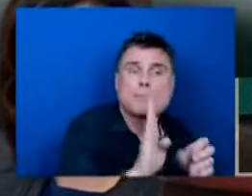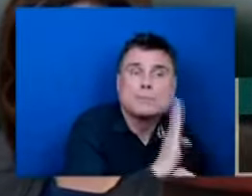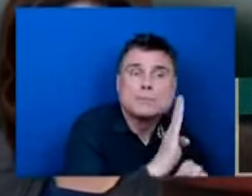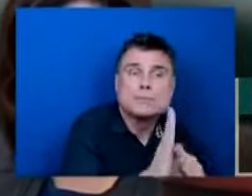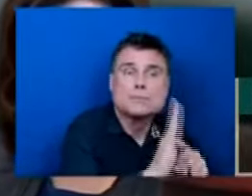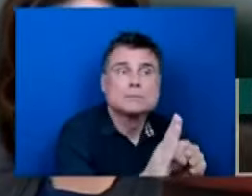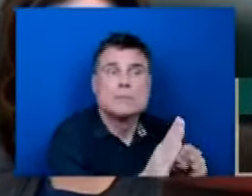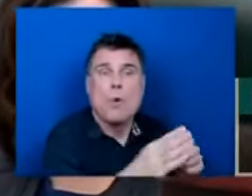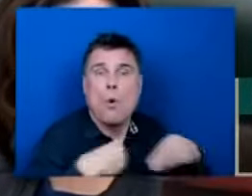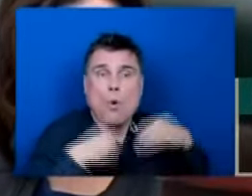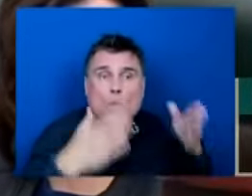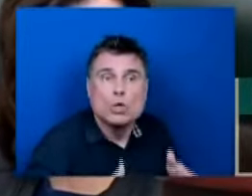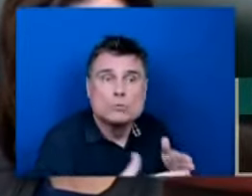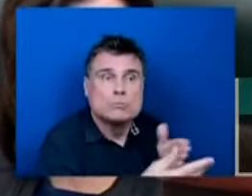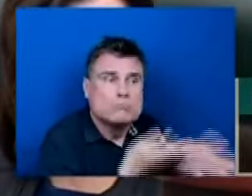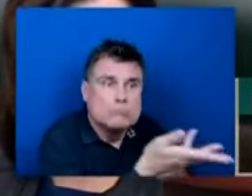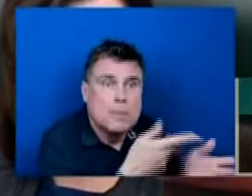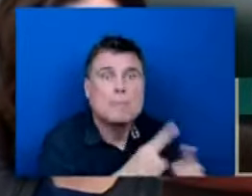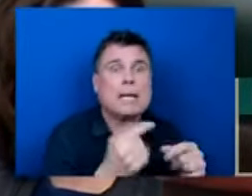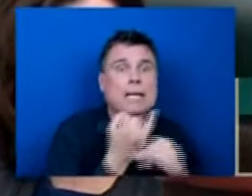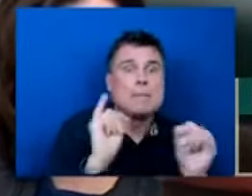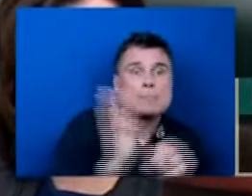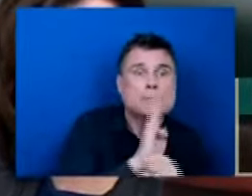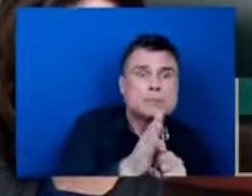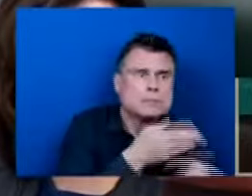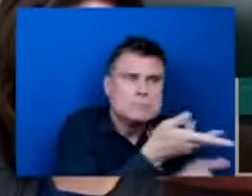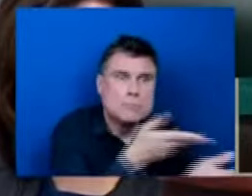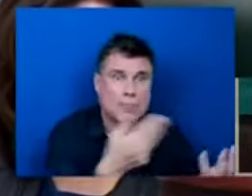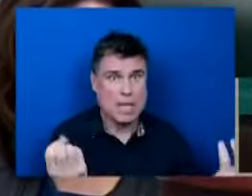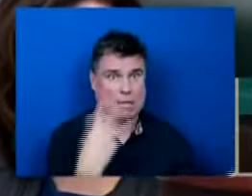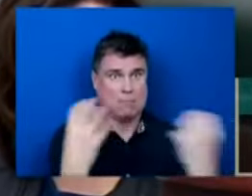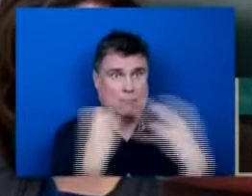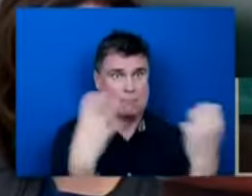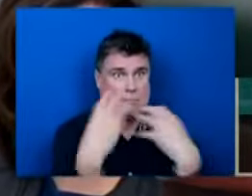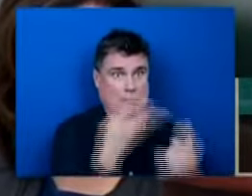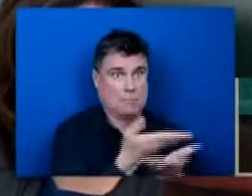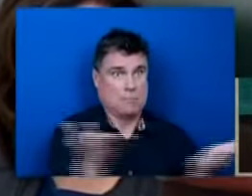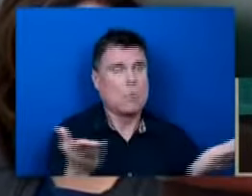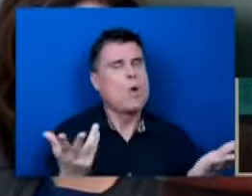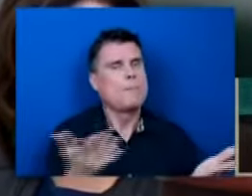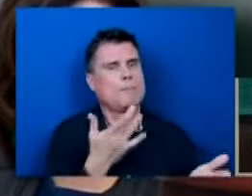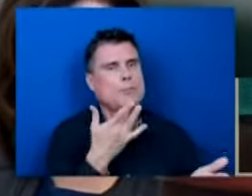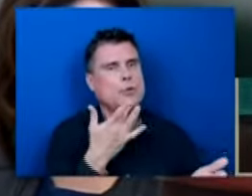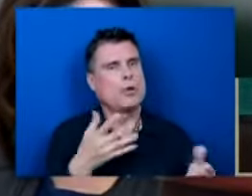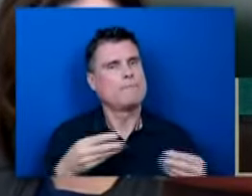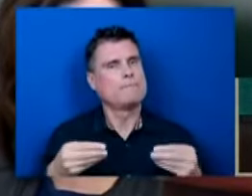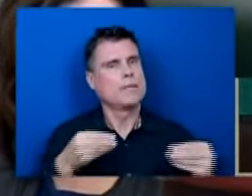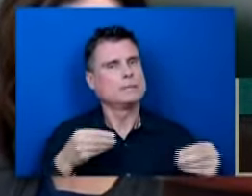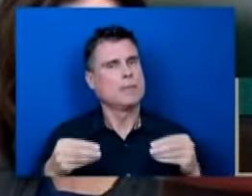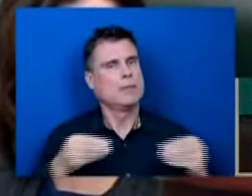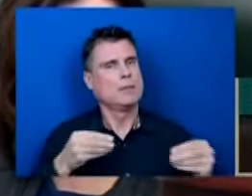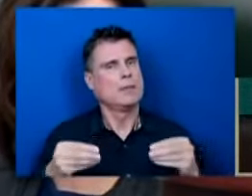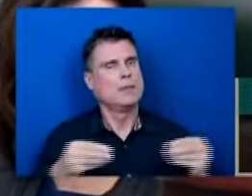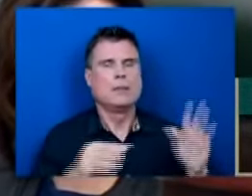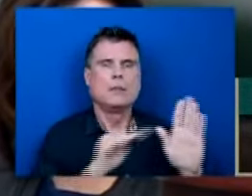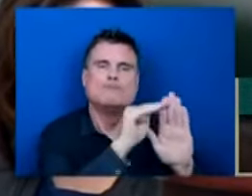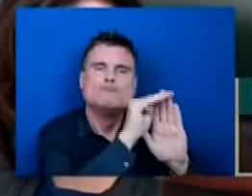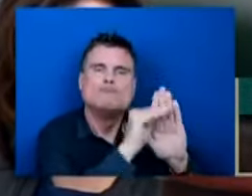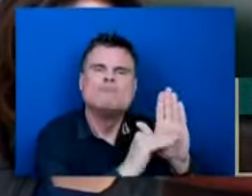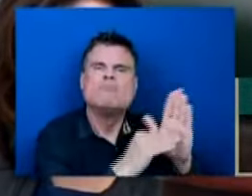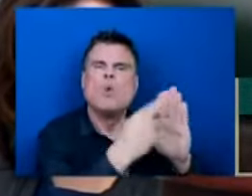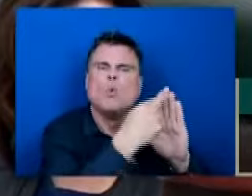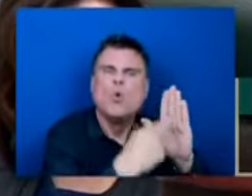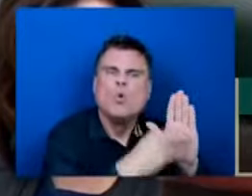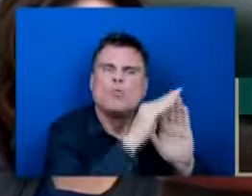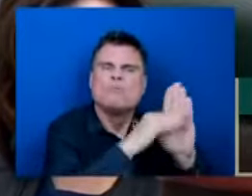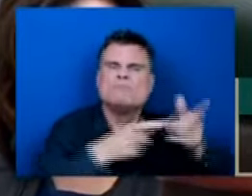predictable, outcome-based regulatory environment is critical to business competitiveness, economic growth, and diversification.